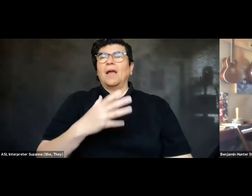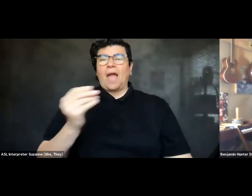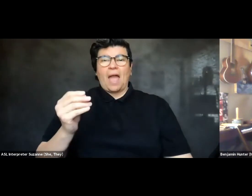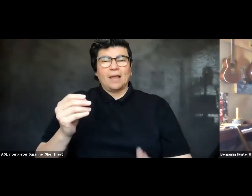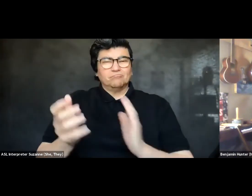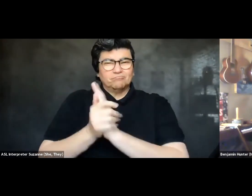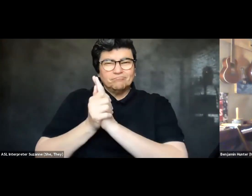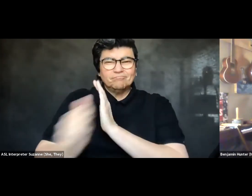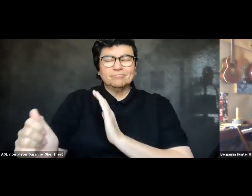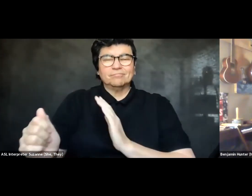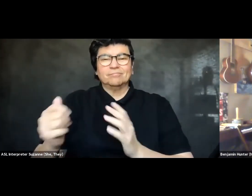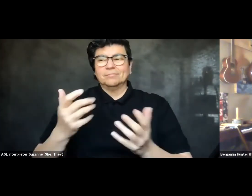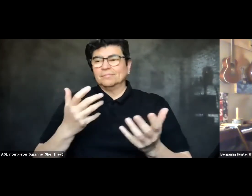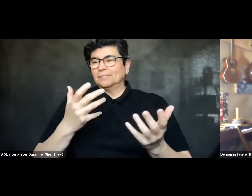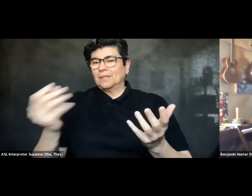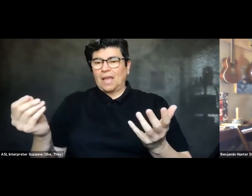capable and